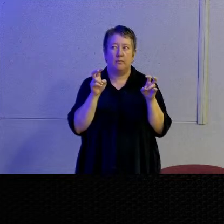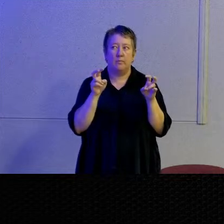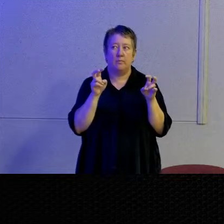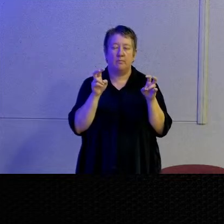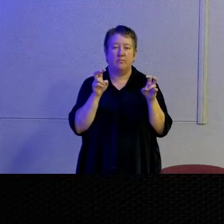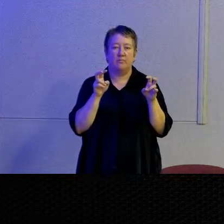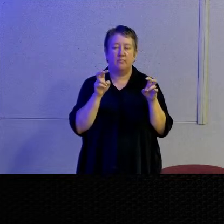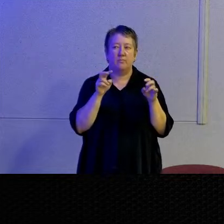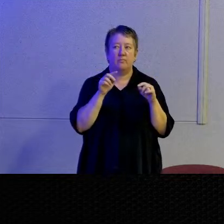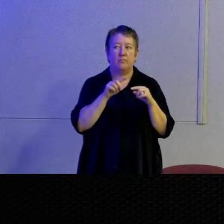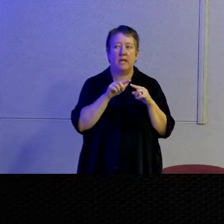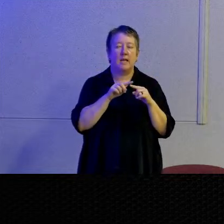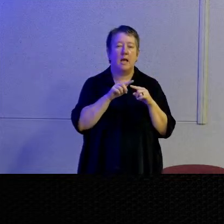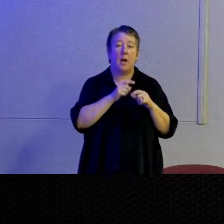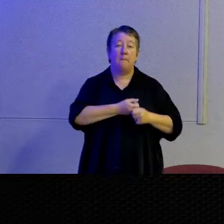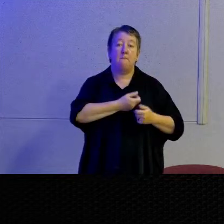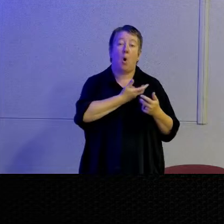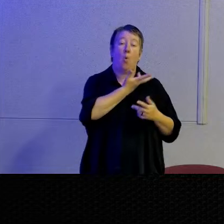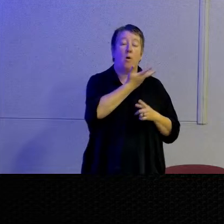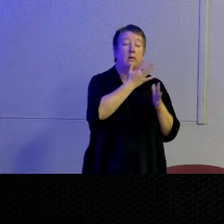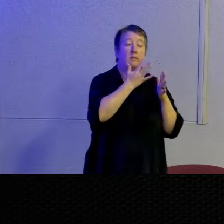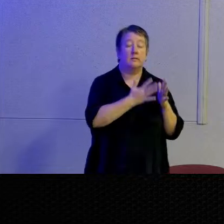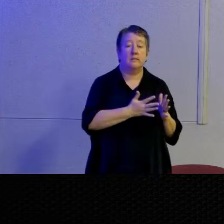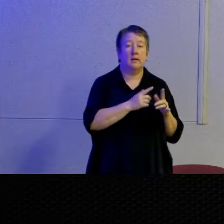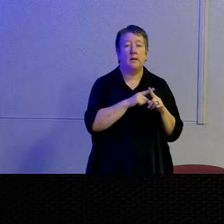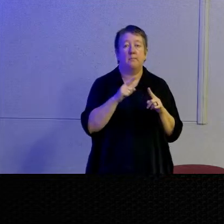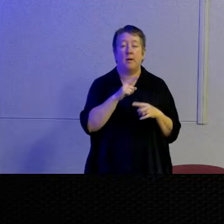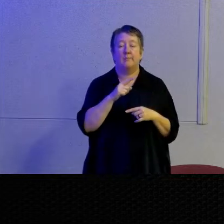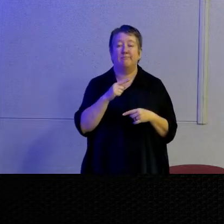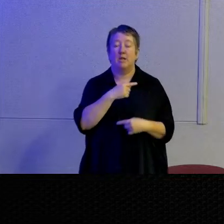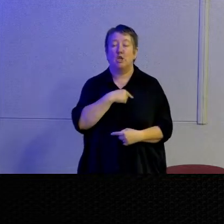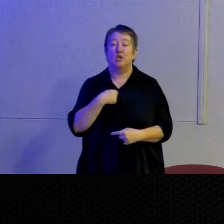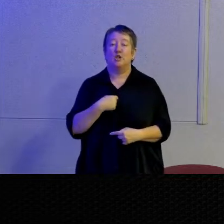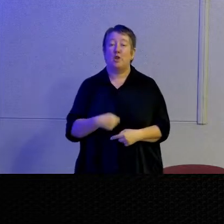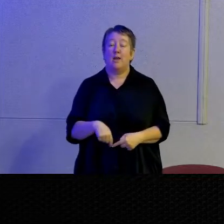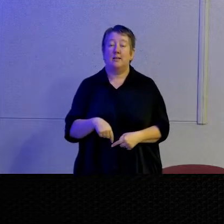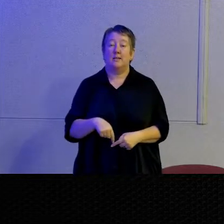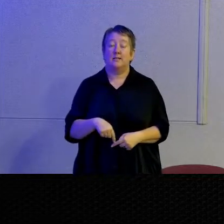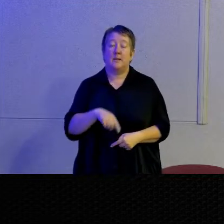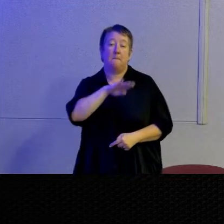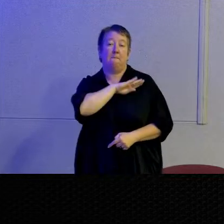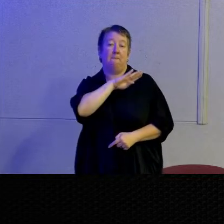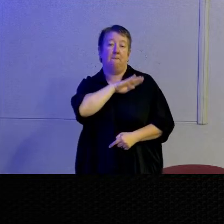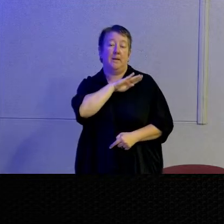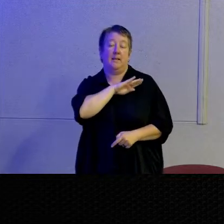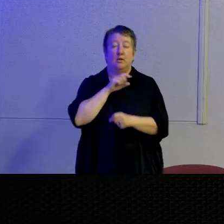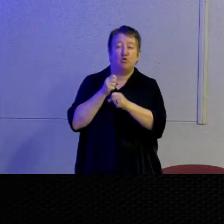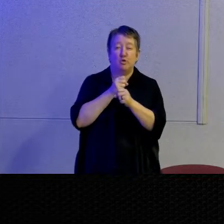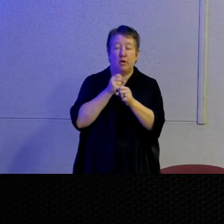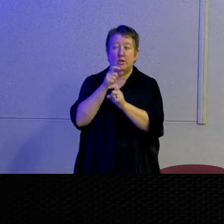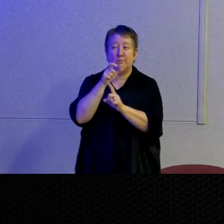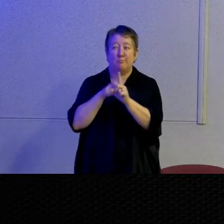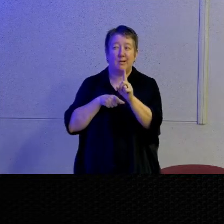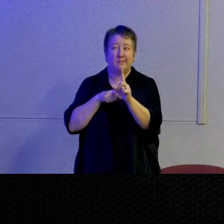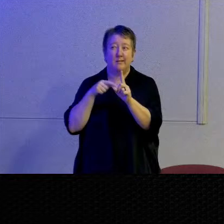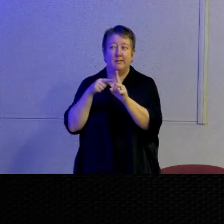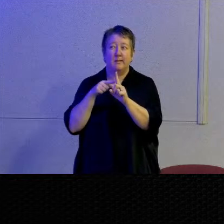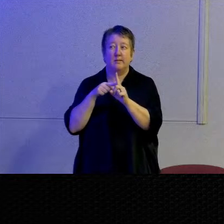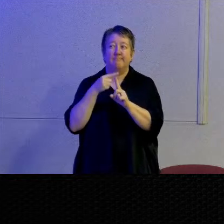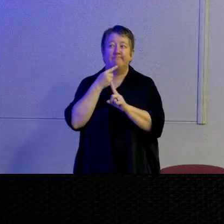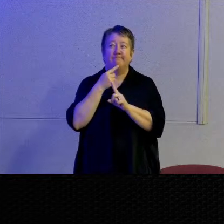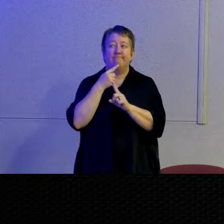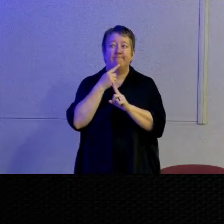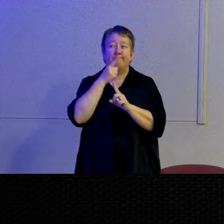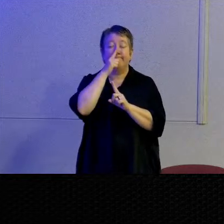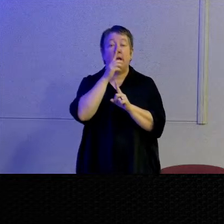Anglo-Saxon poet, but a Chinese military strategist who wrote, "The direct